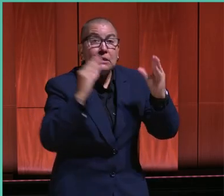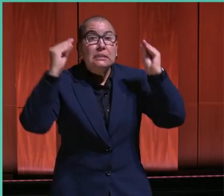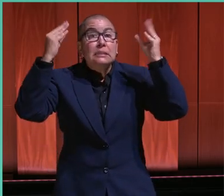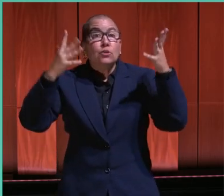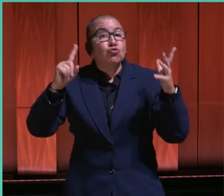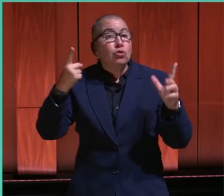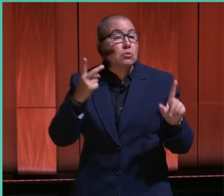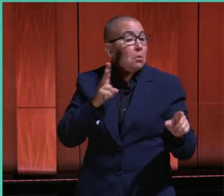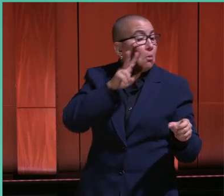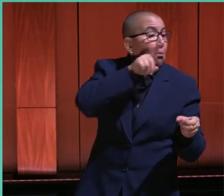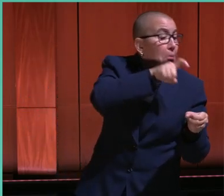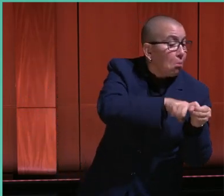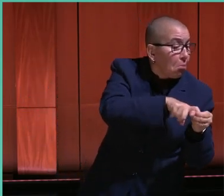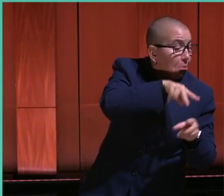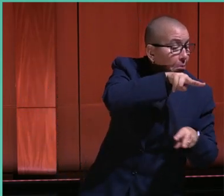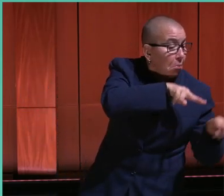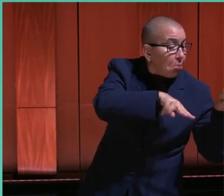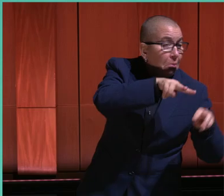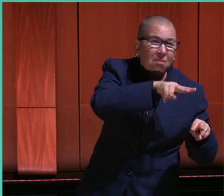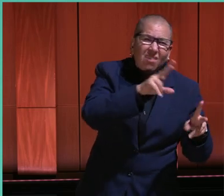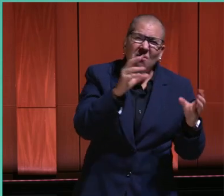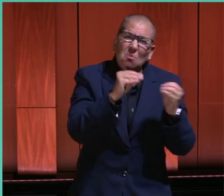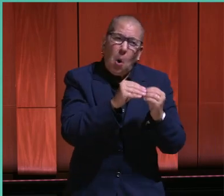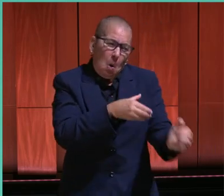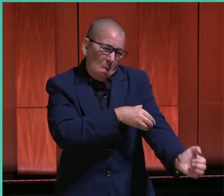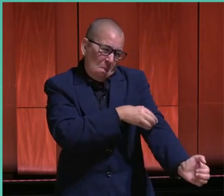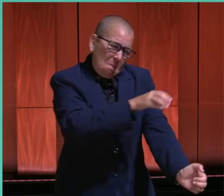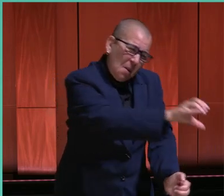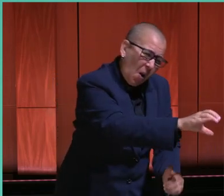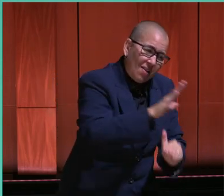more facilitators in their learning